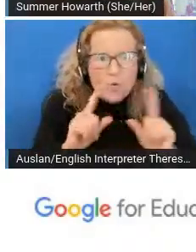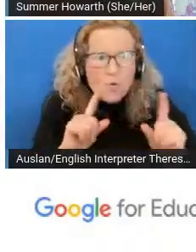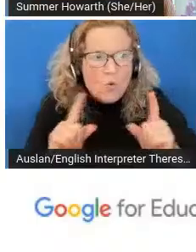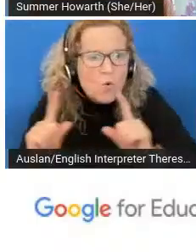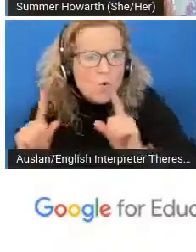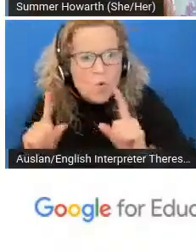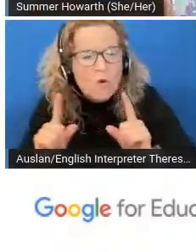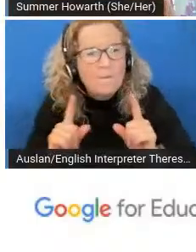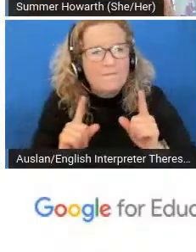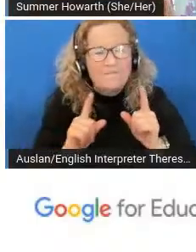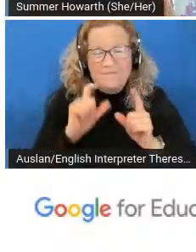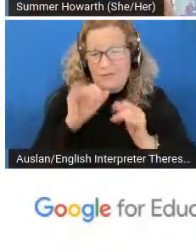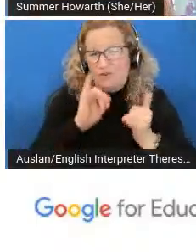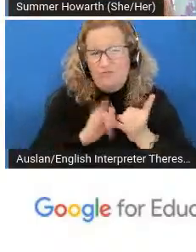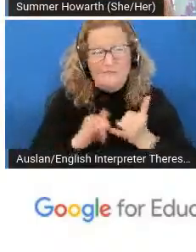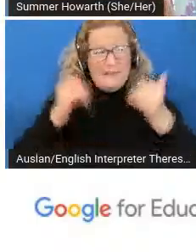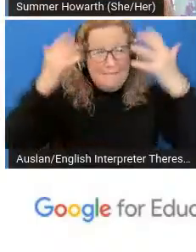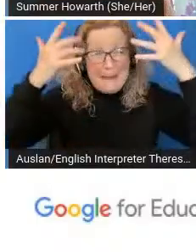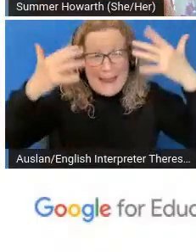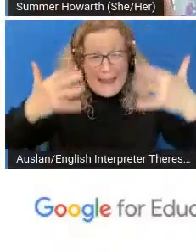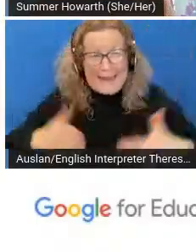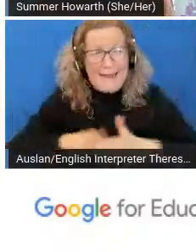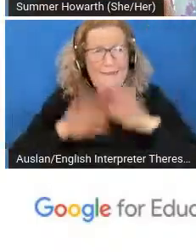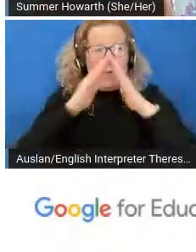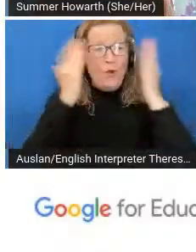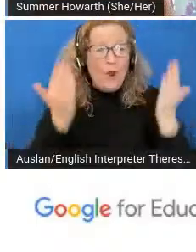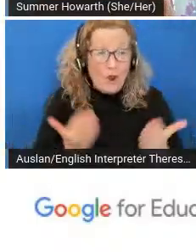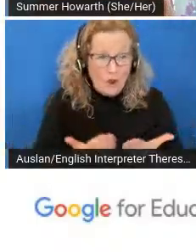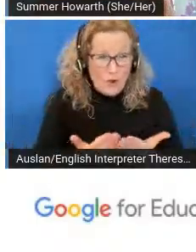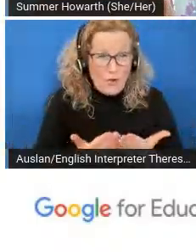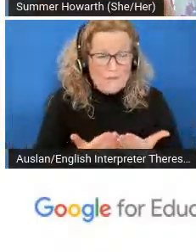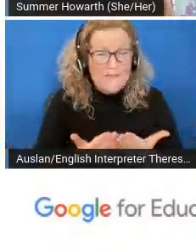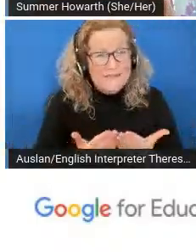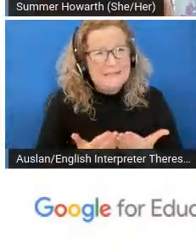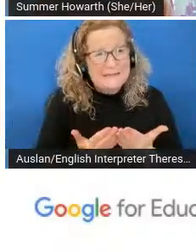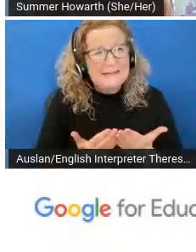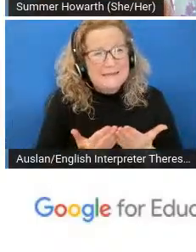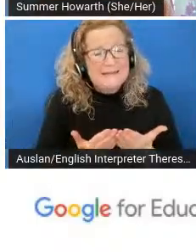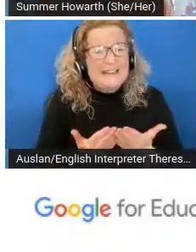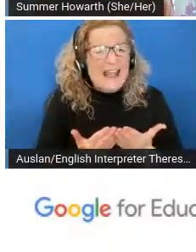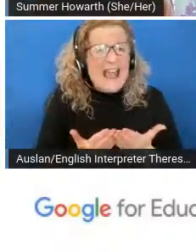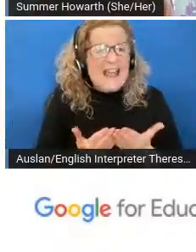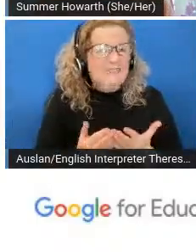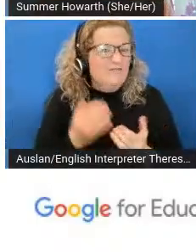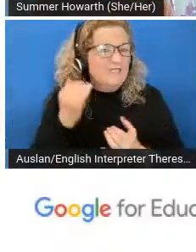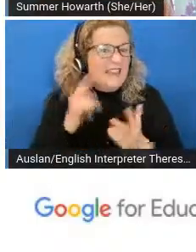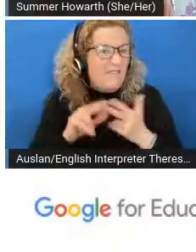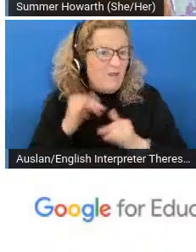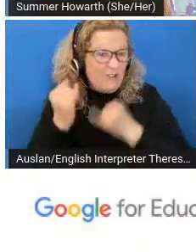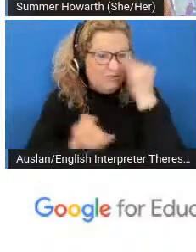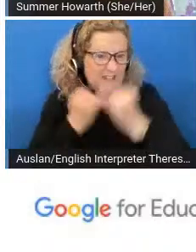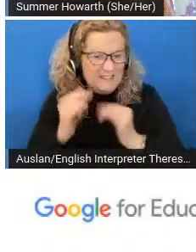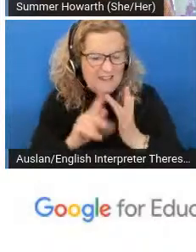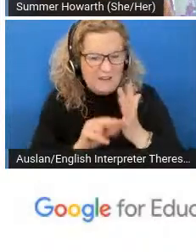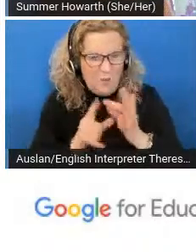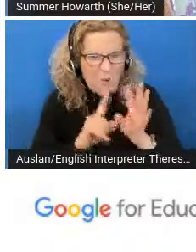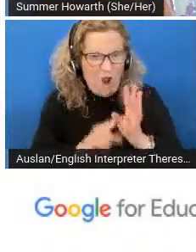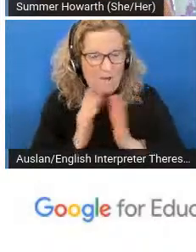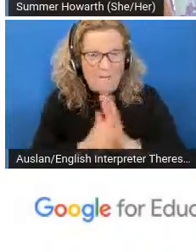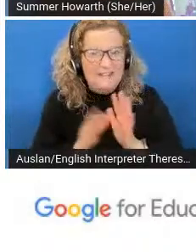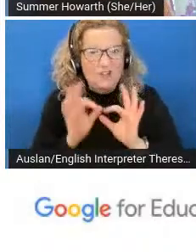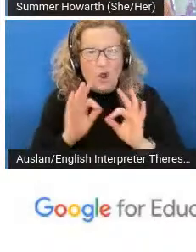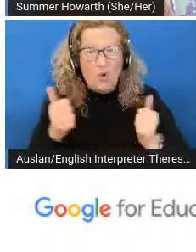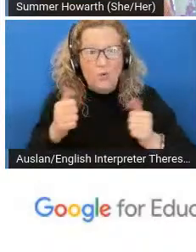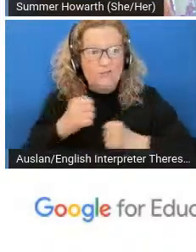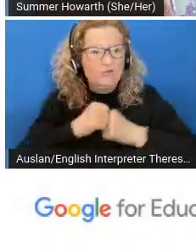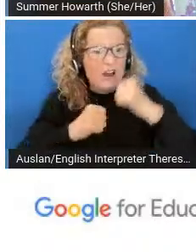it. And one of the criticisms of poorly done inquiry is that it is poorly structured and kids get lost. And I think that's a really,